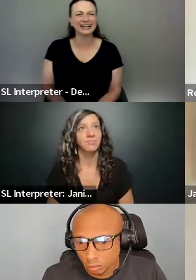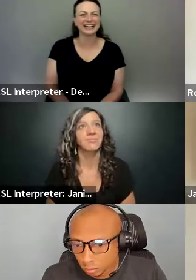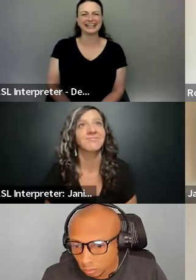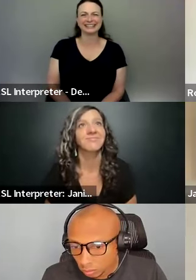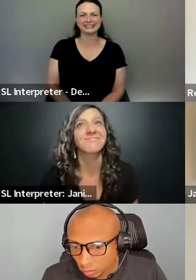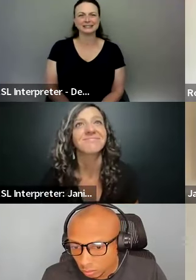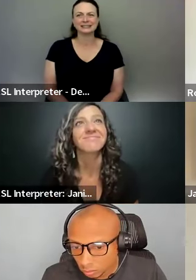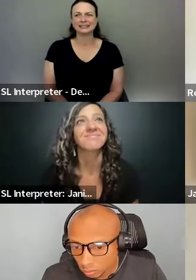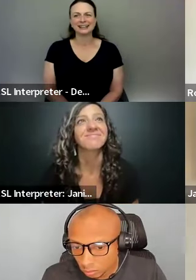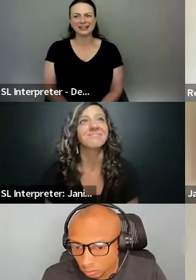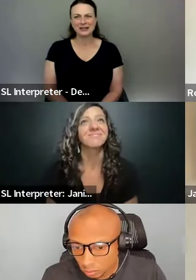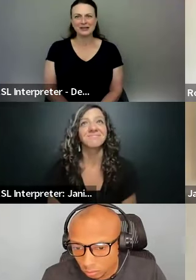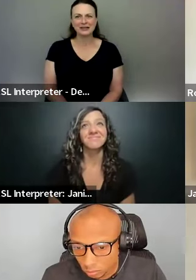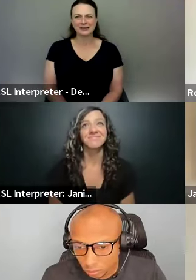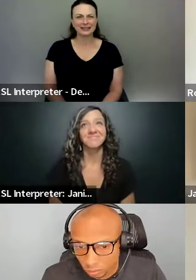down now.